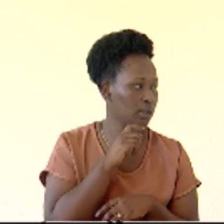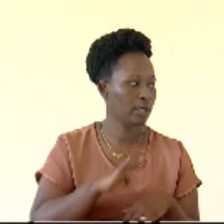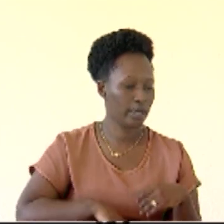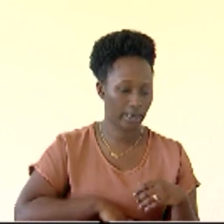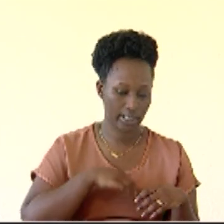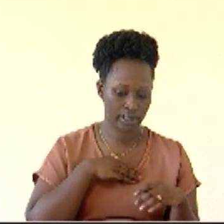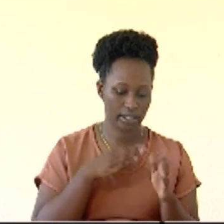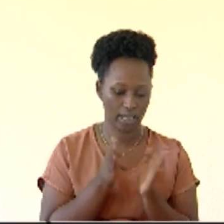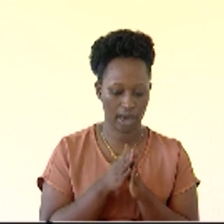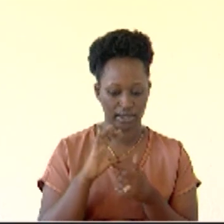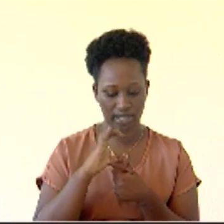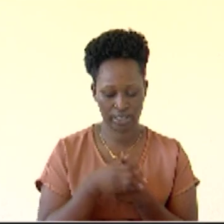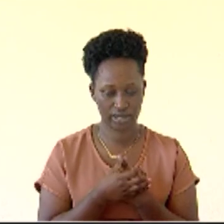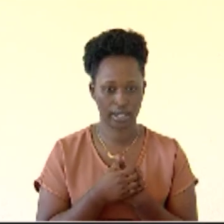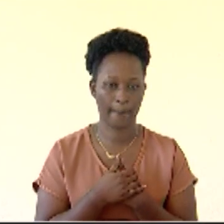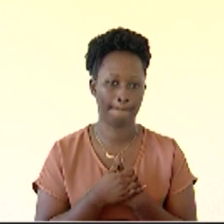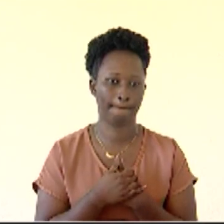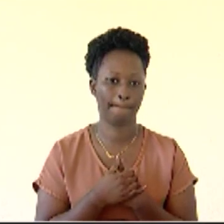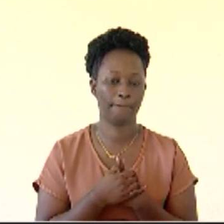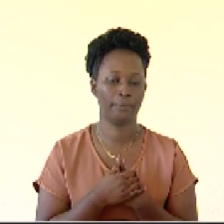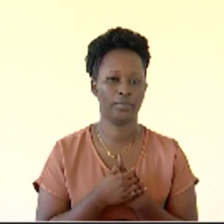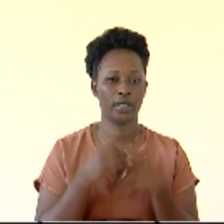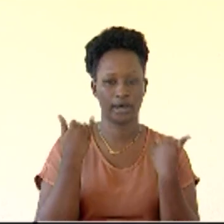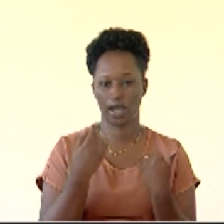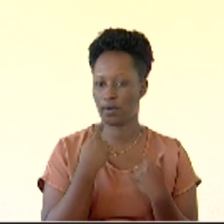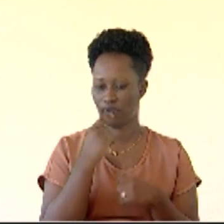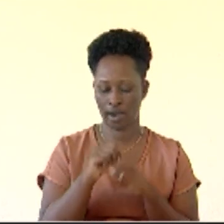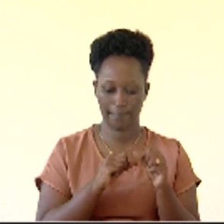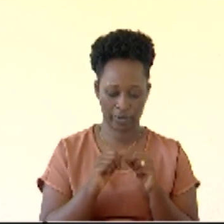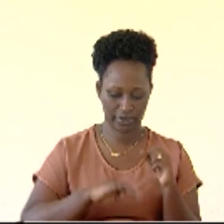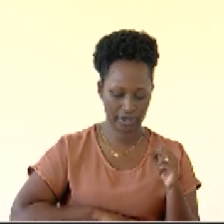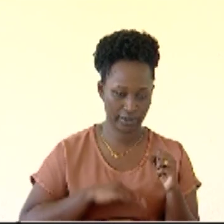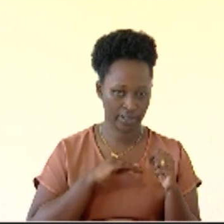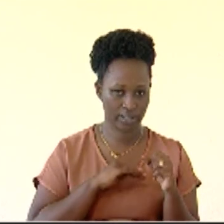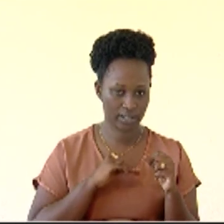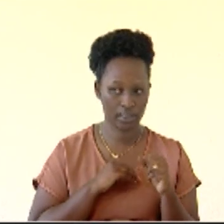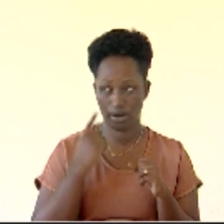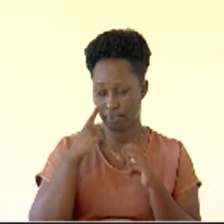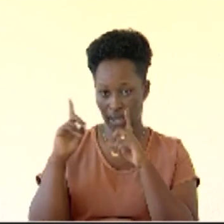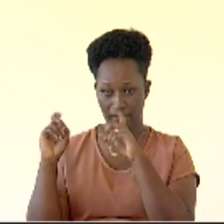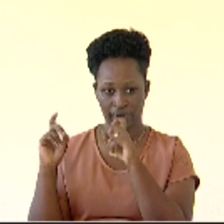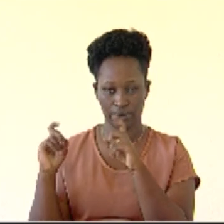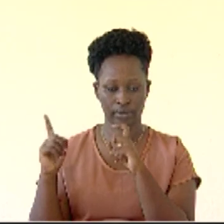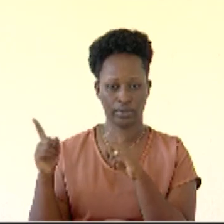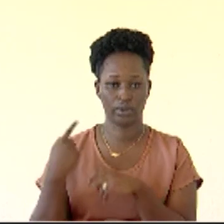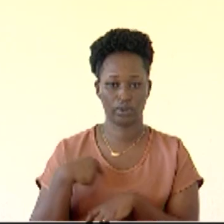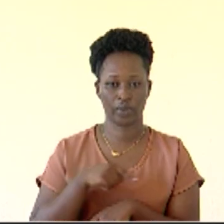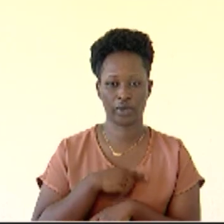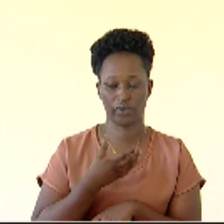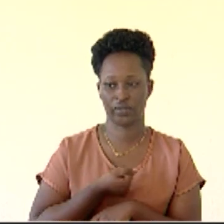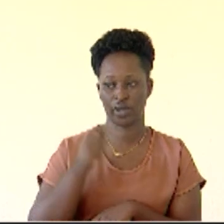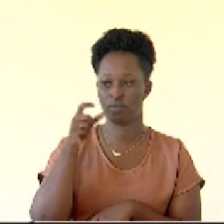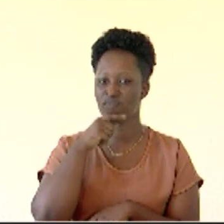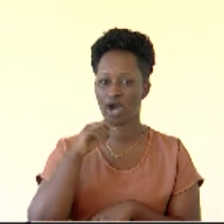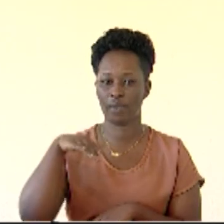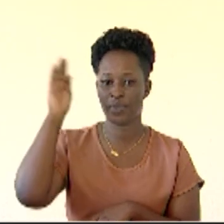age, and culture. Now I'm going to aging. You have a good diagram. The diagram is there. We have an old man and